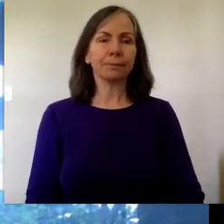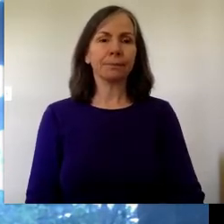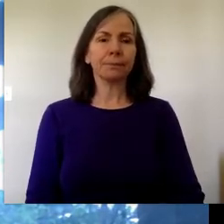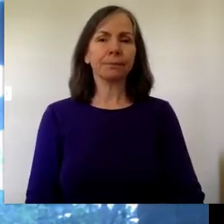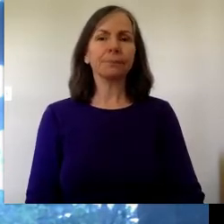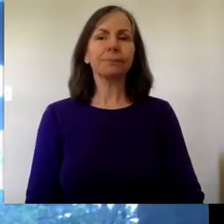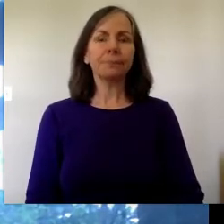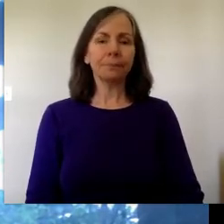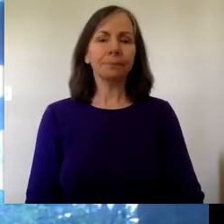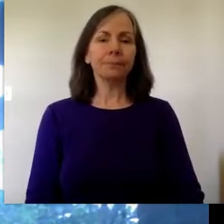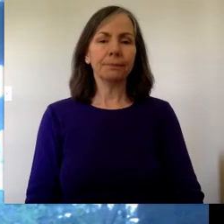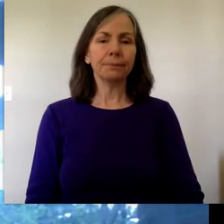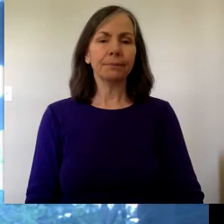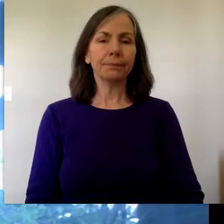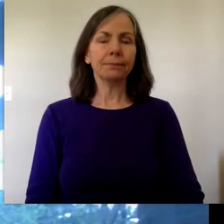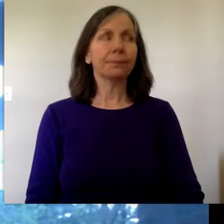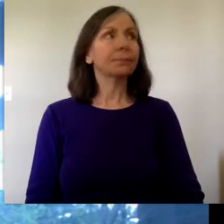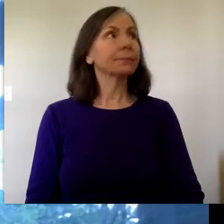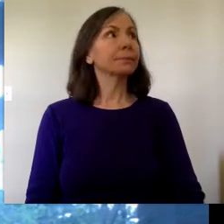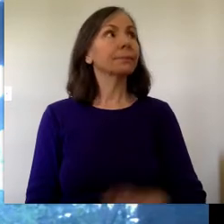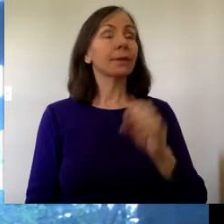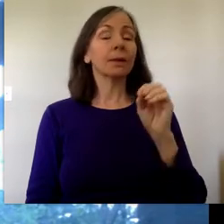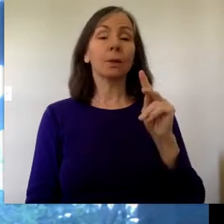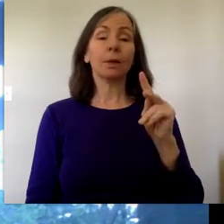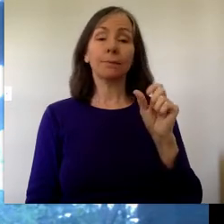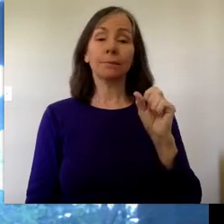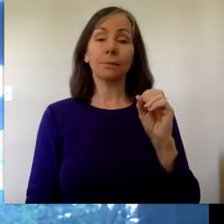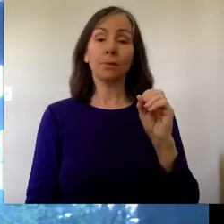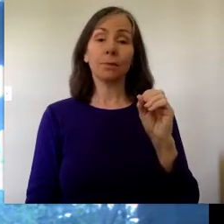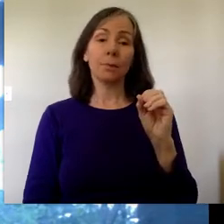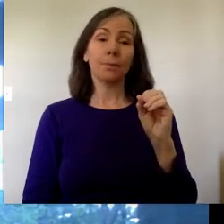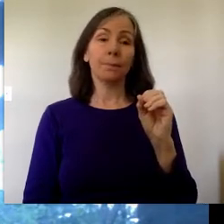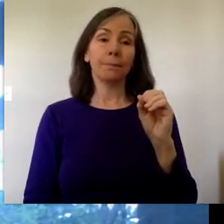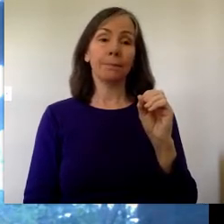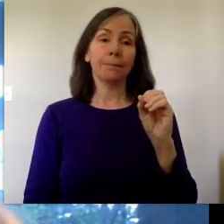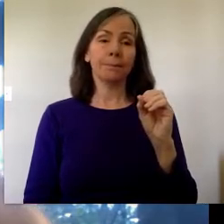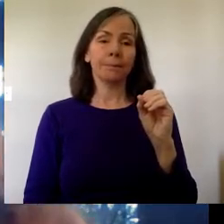Okay, so now